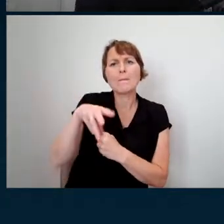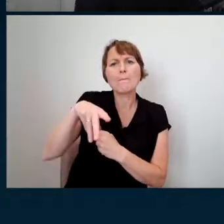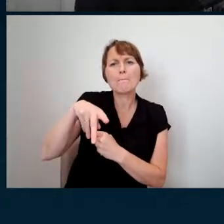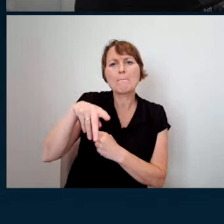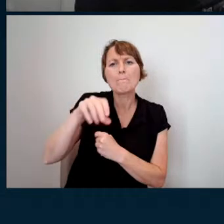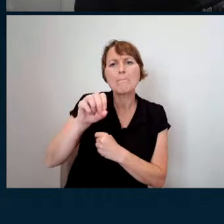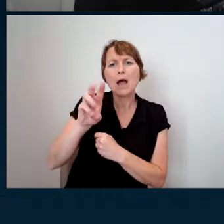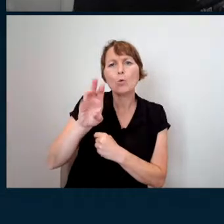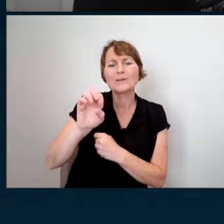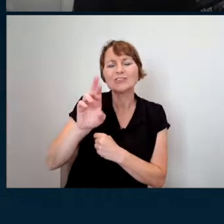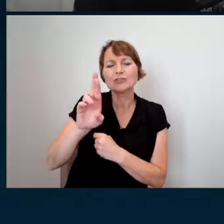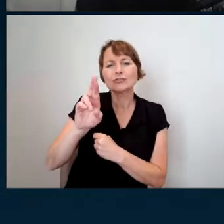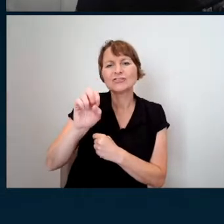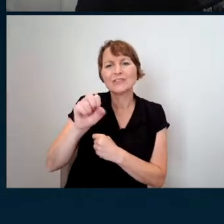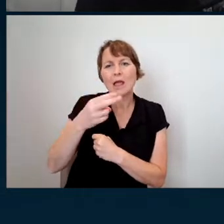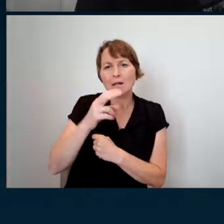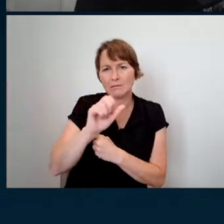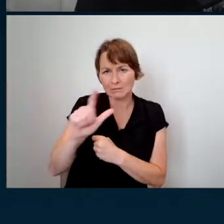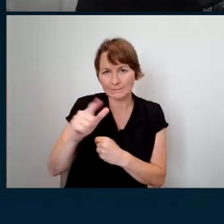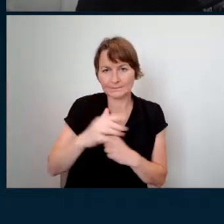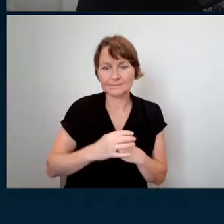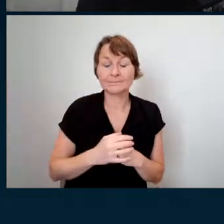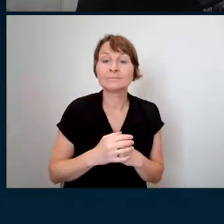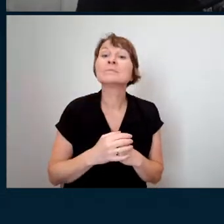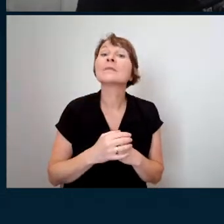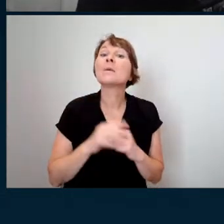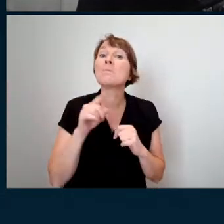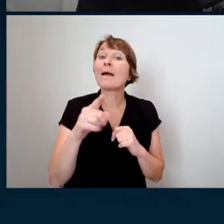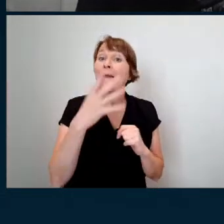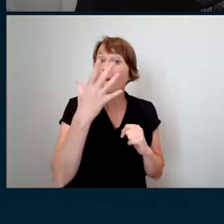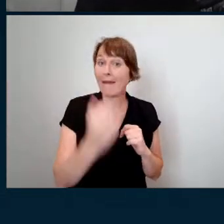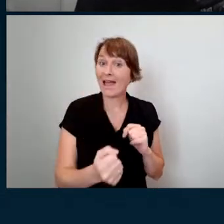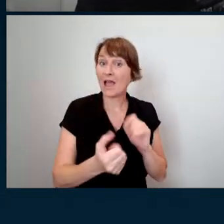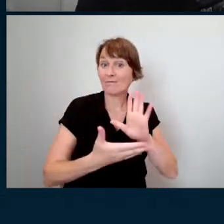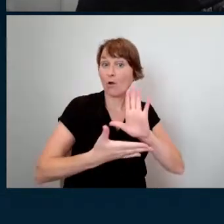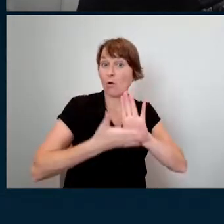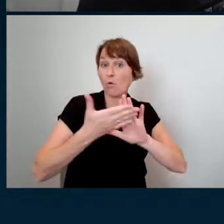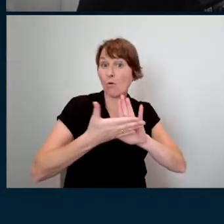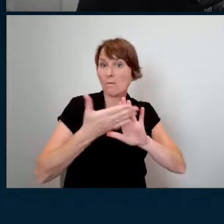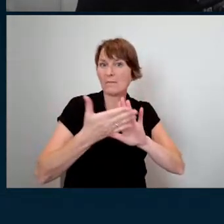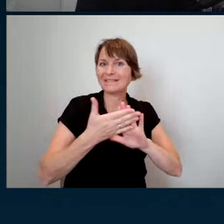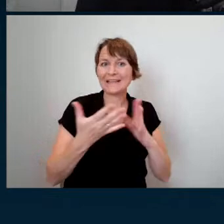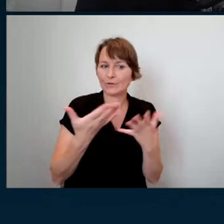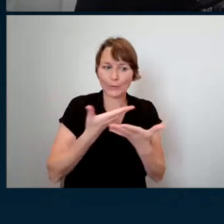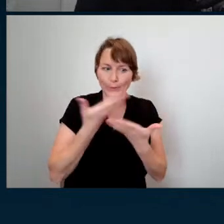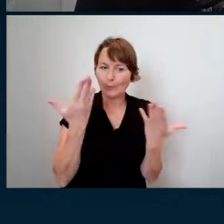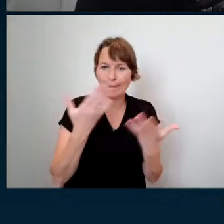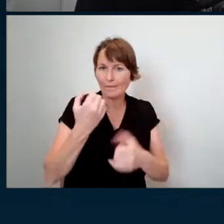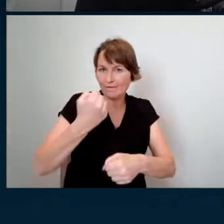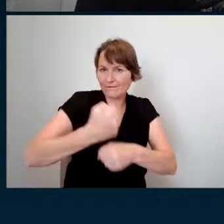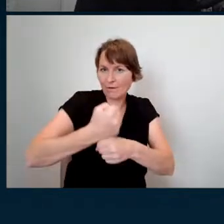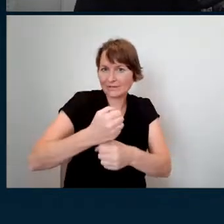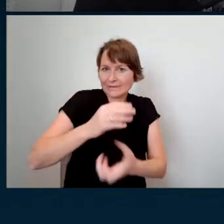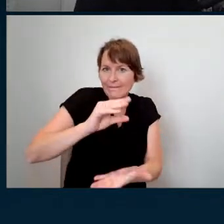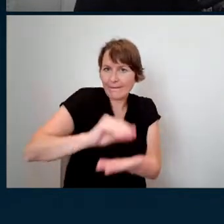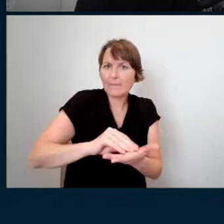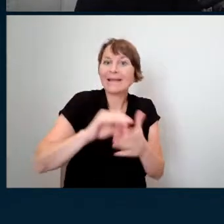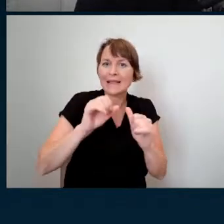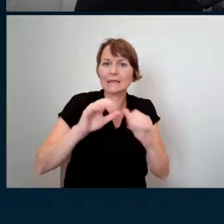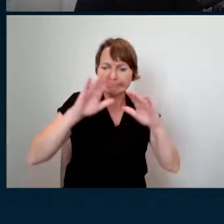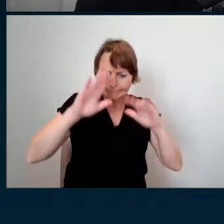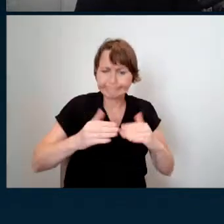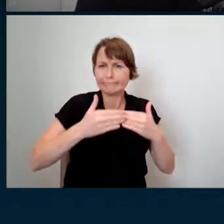One thing that an automation account can do where the function app doesn't do so much is create long-lasting scripts. The